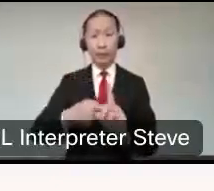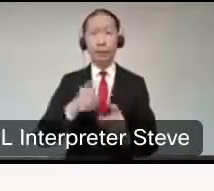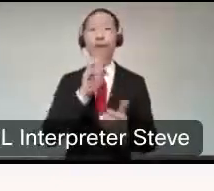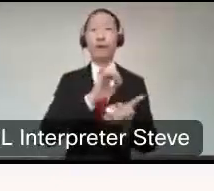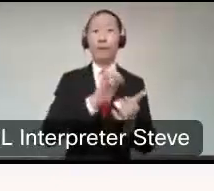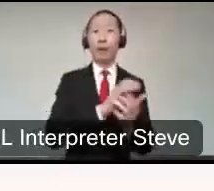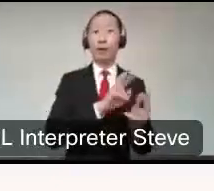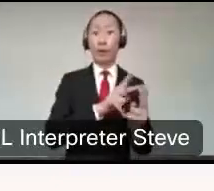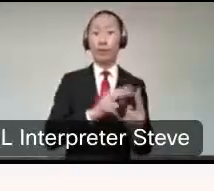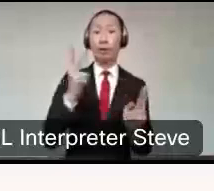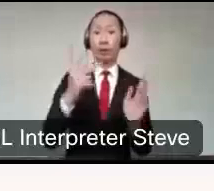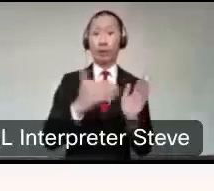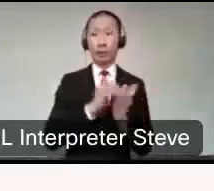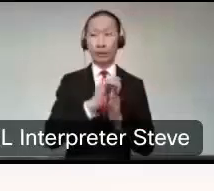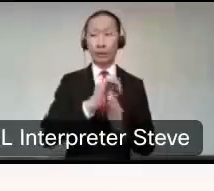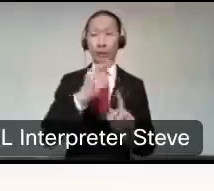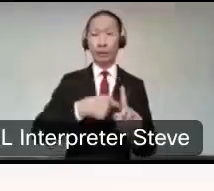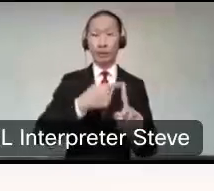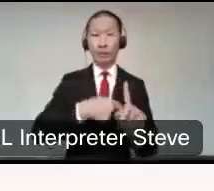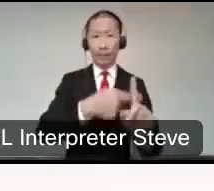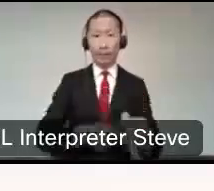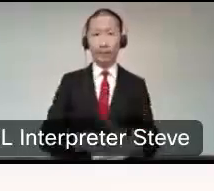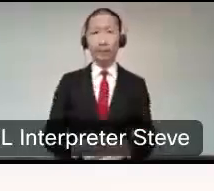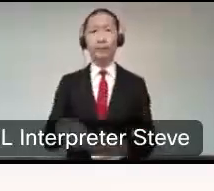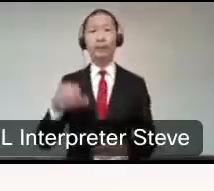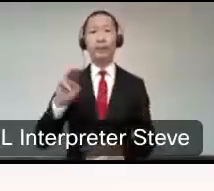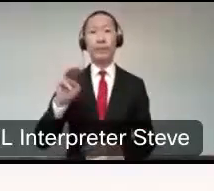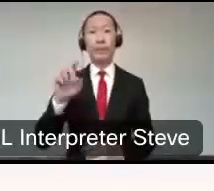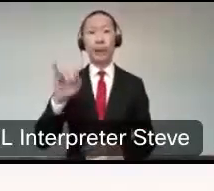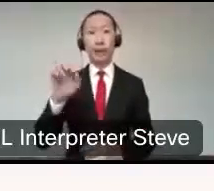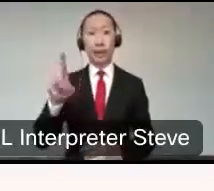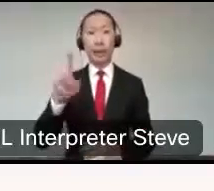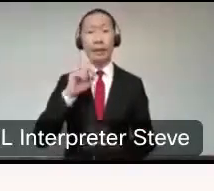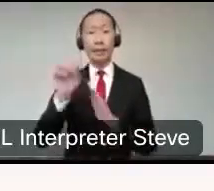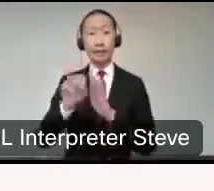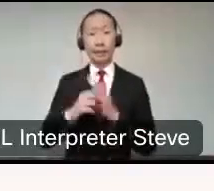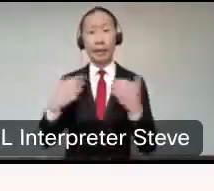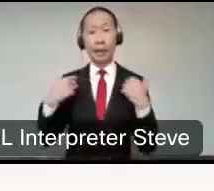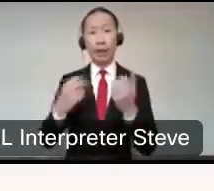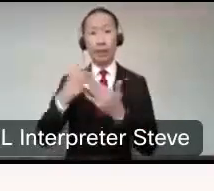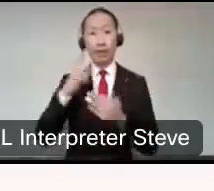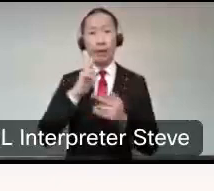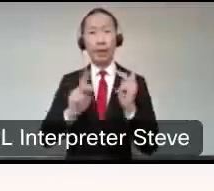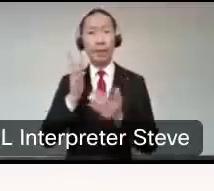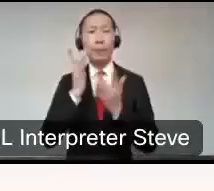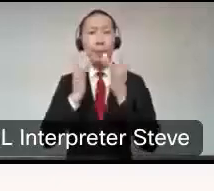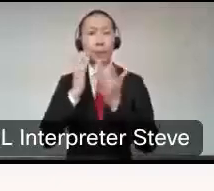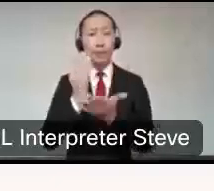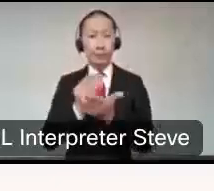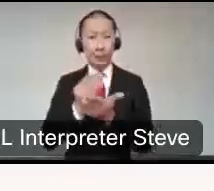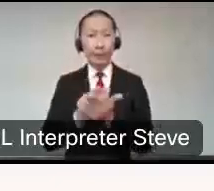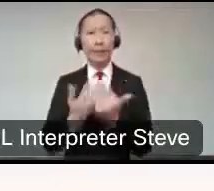couples, $3,000 per month. And Medicaid is a state health program for people with low income and